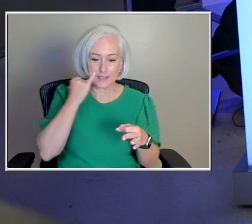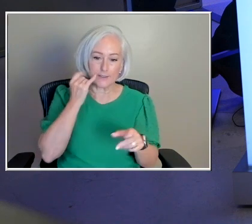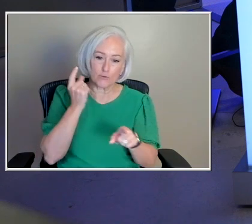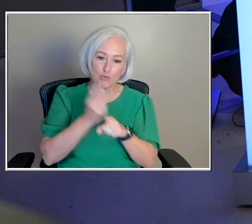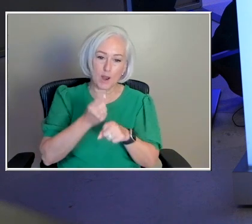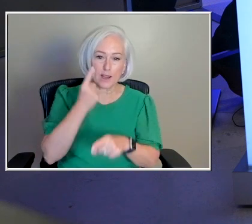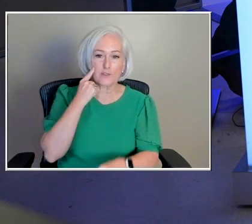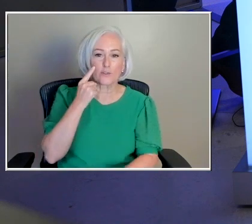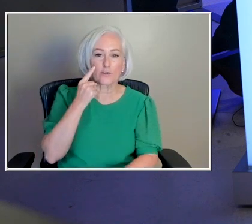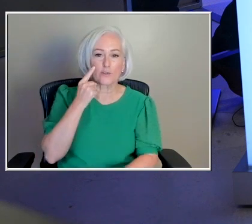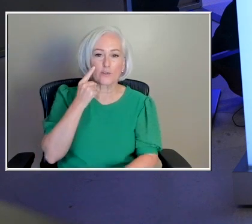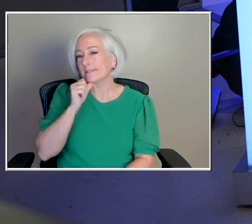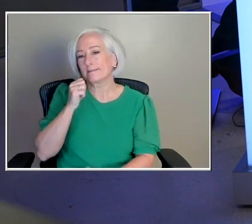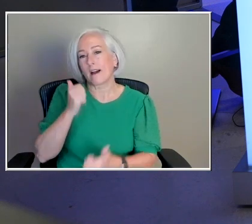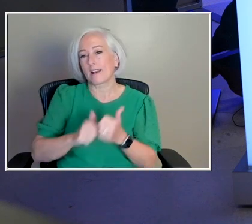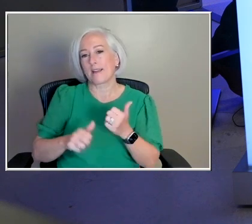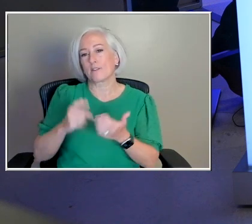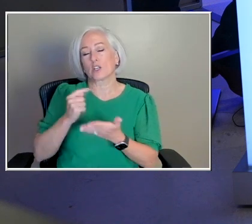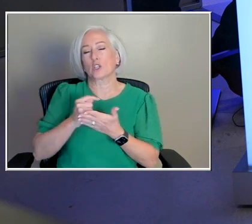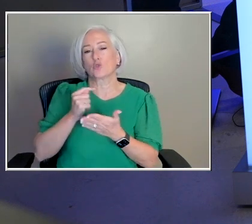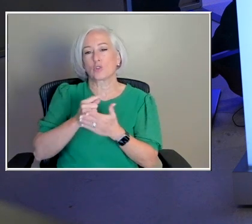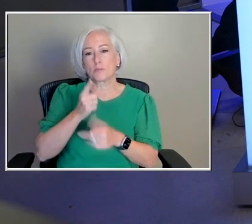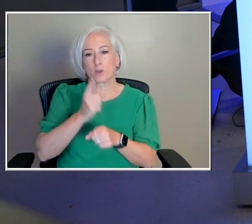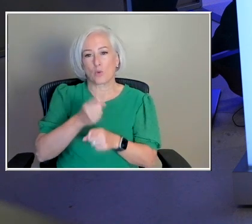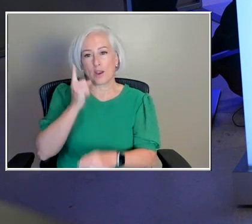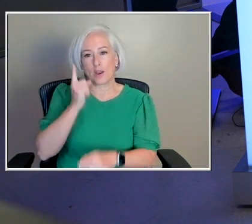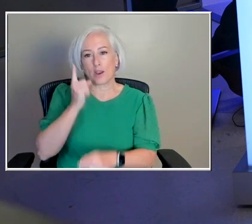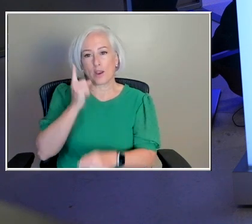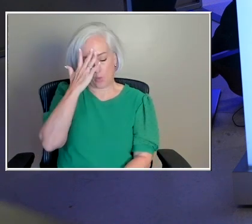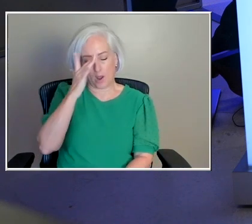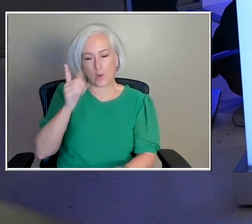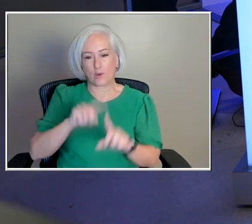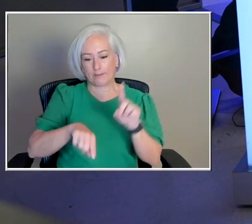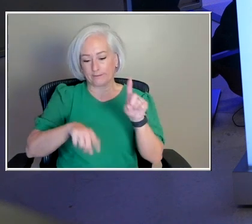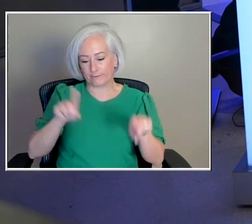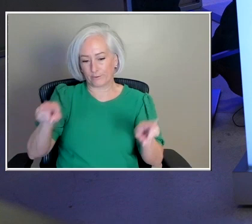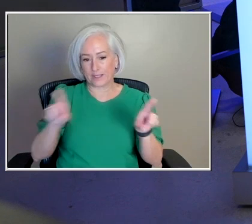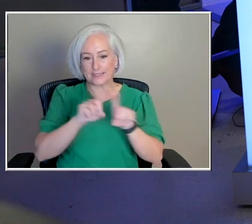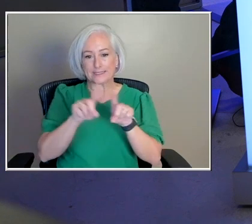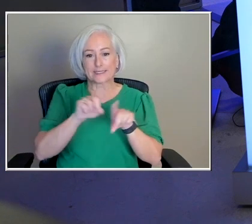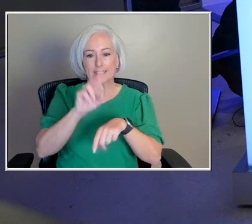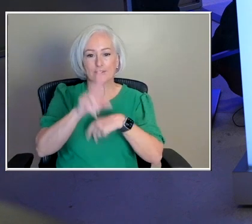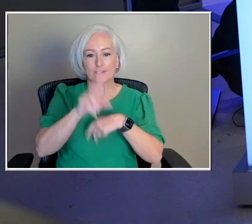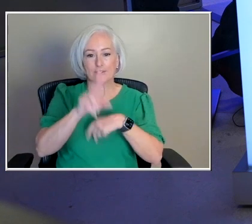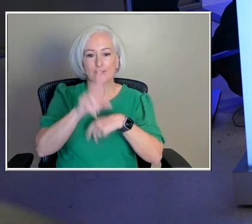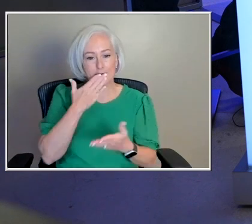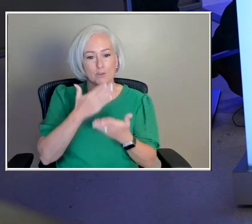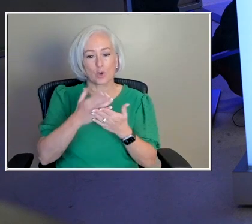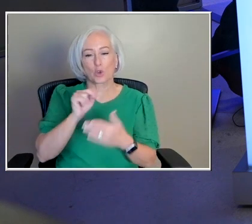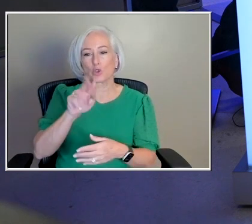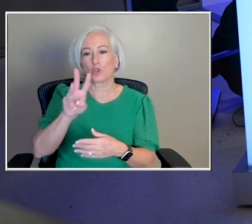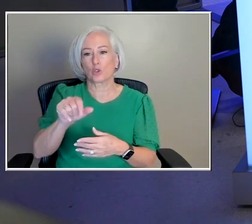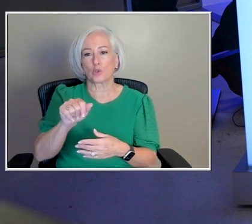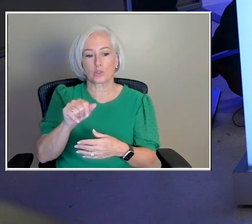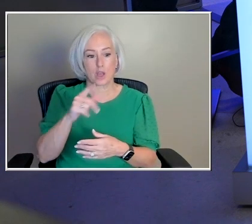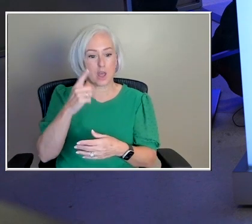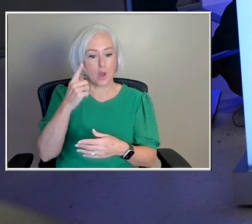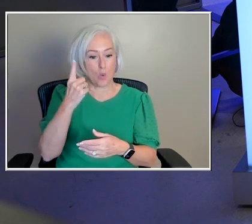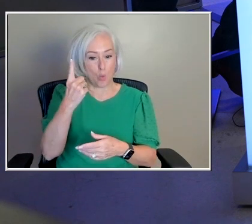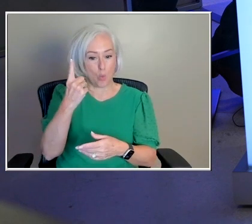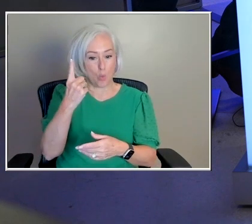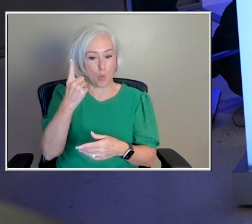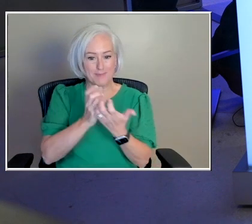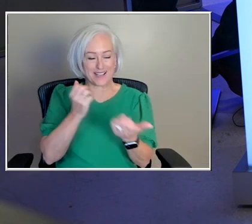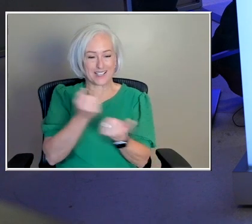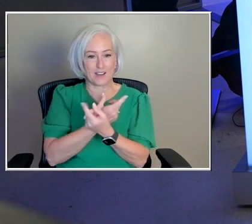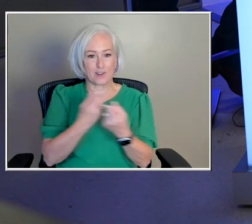for everyone. That's why there are so many different types, and that's all very good news. Not one size fits all, for sure. Okay, I want to get to our